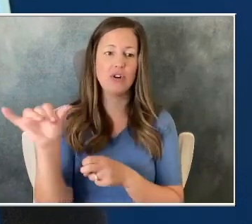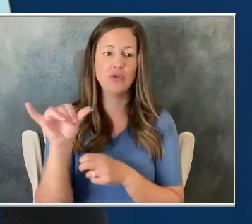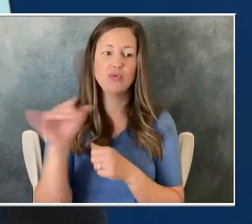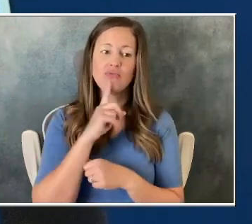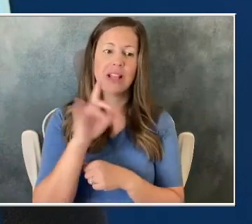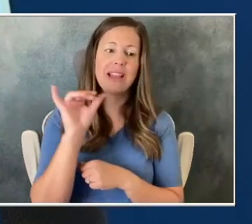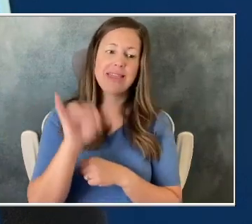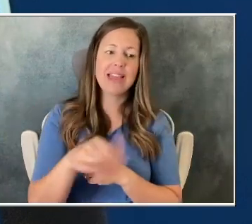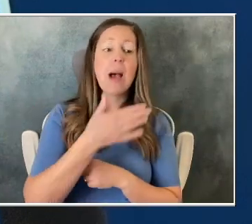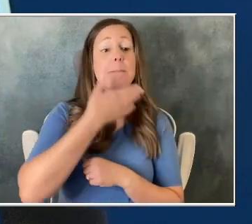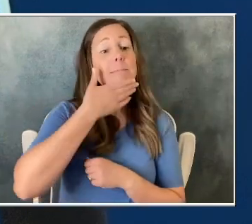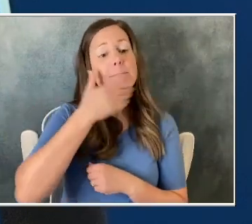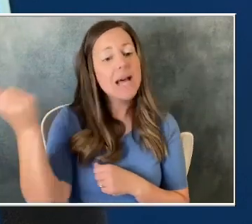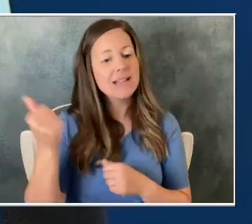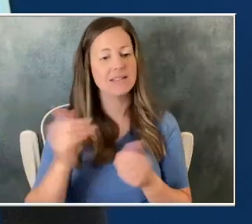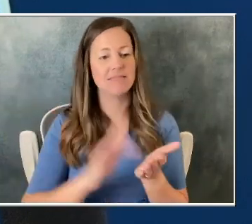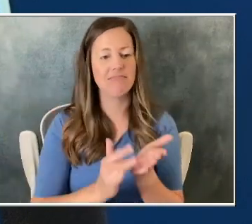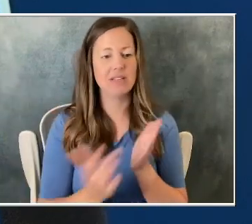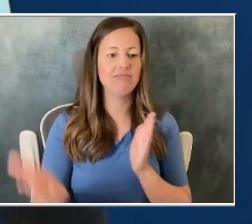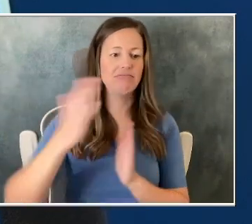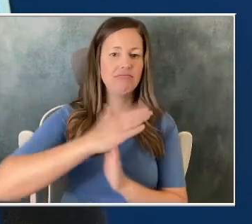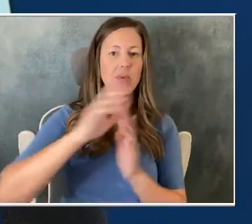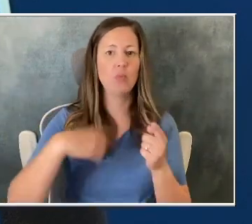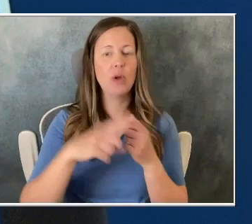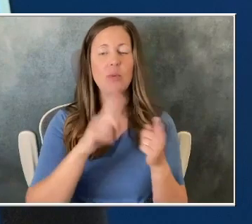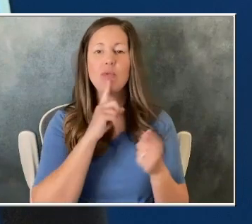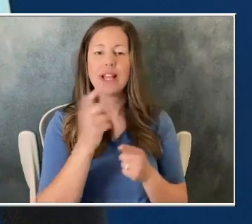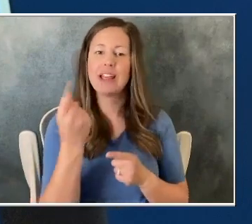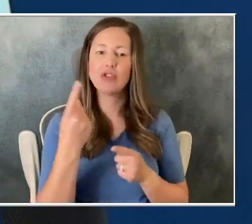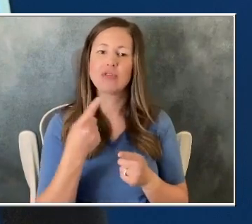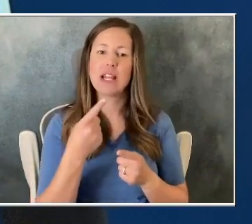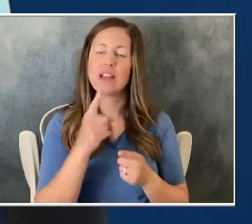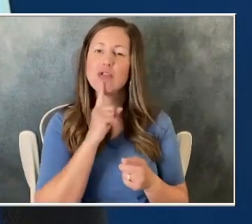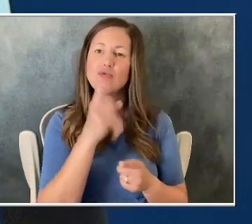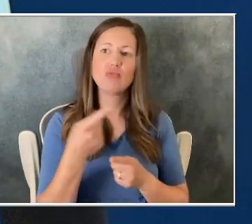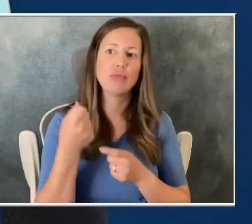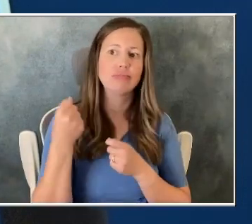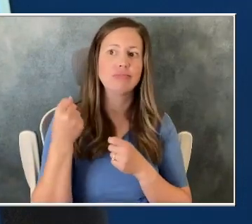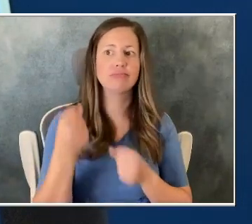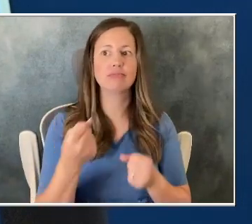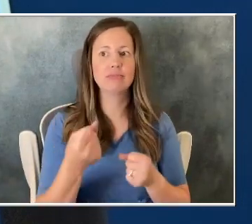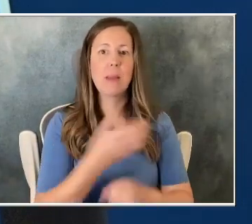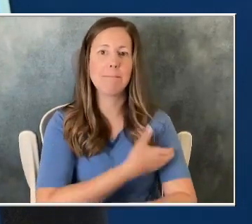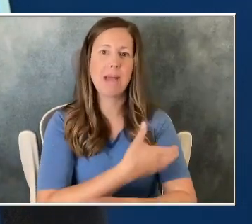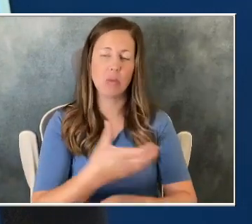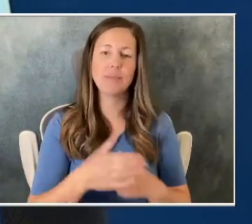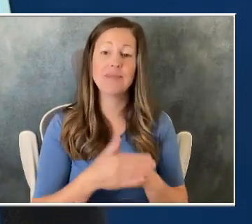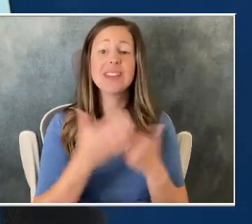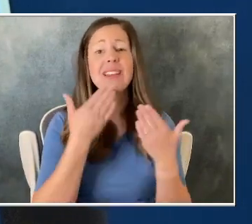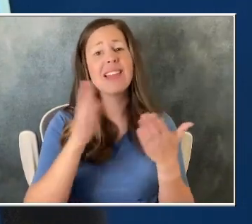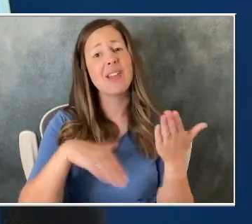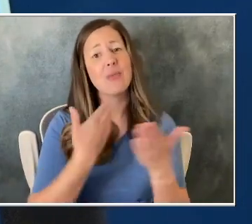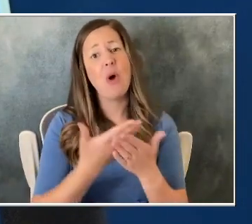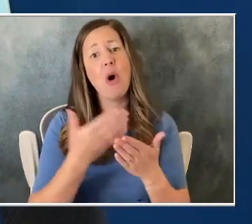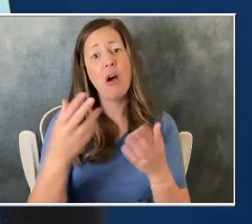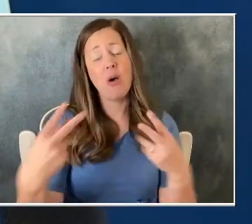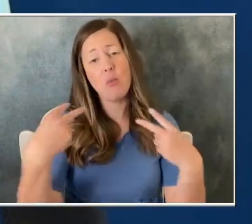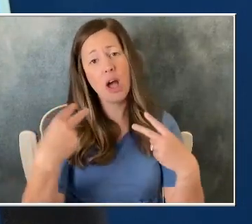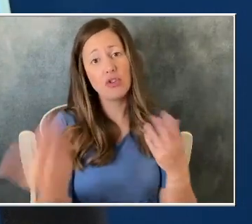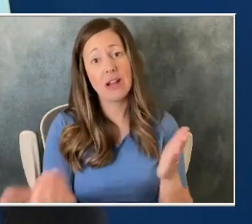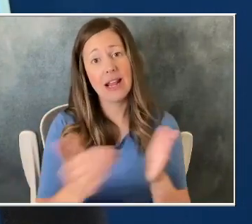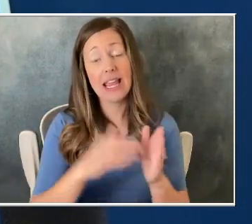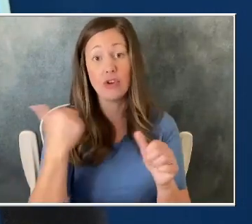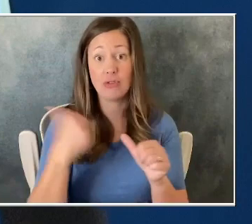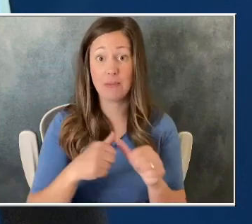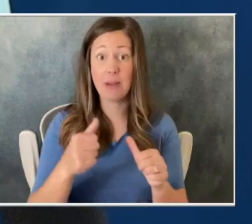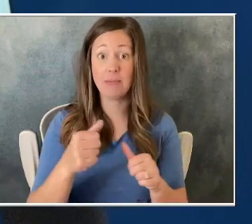best of medicine, and that's when we really understand the true power of medicine. Hey, thanks to all our guests, and again to all of our audience. Remember, as we like to say in this program, faith, hope,